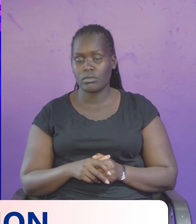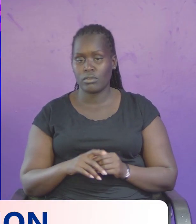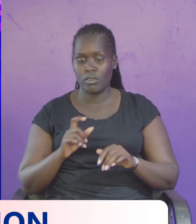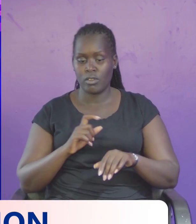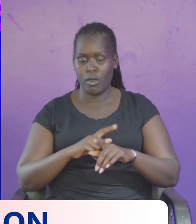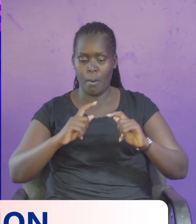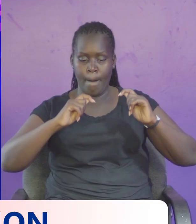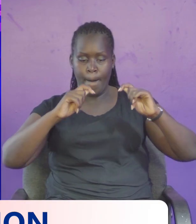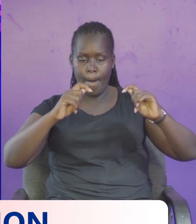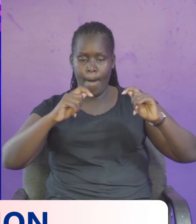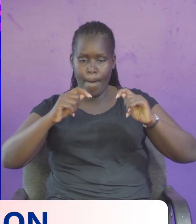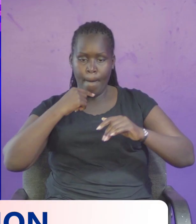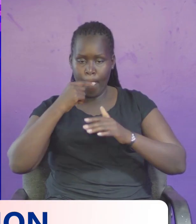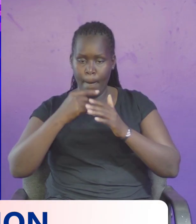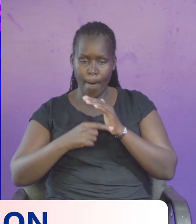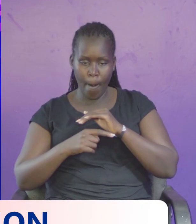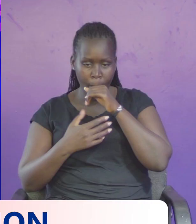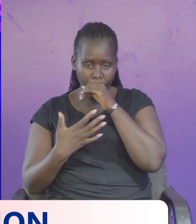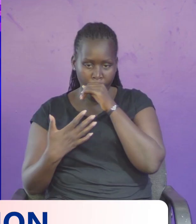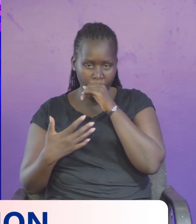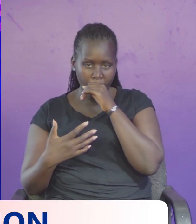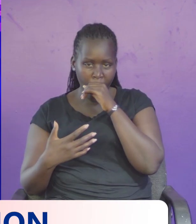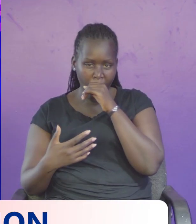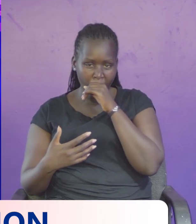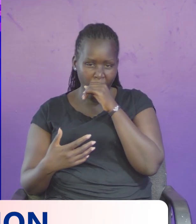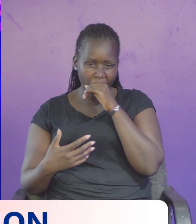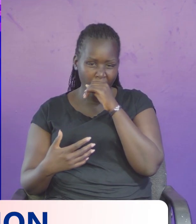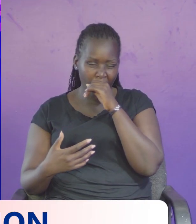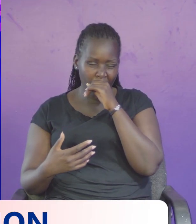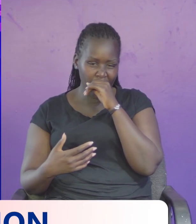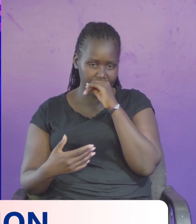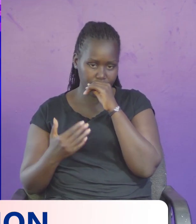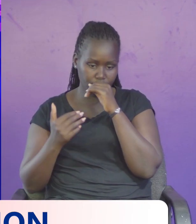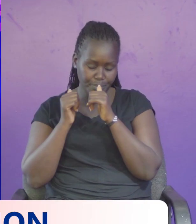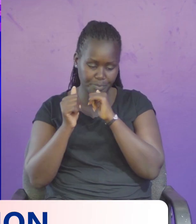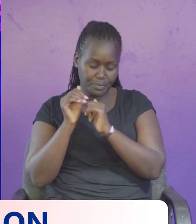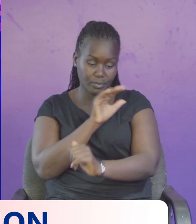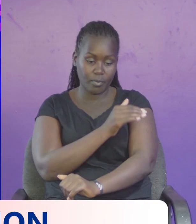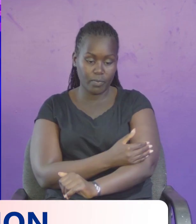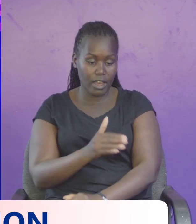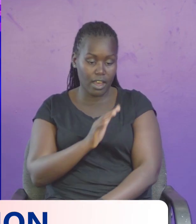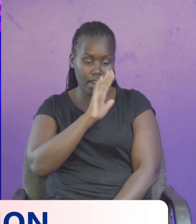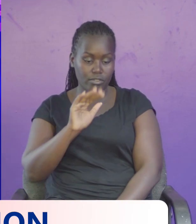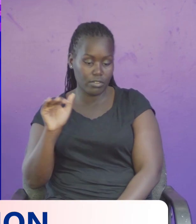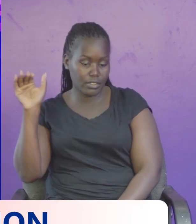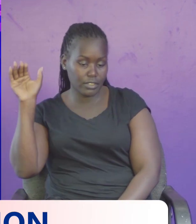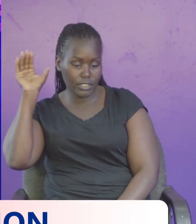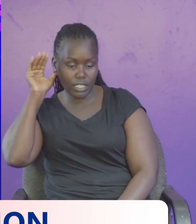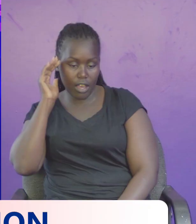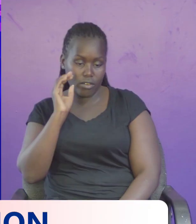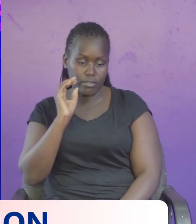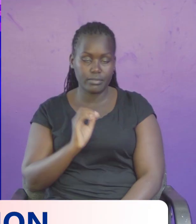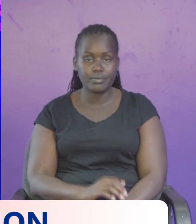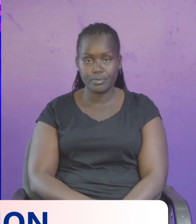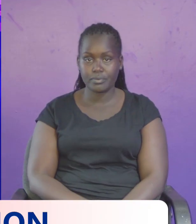demonstrations. Alisema something very powerful that I'd never heard anywhere. I must accept that. I must admit that I'd never heard of that.